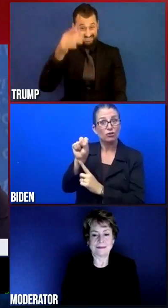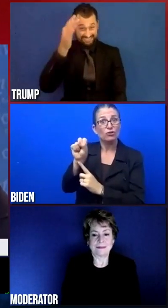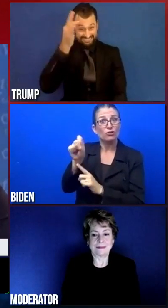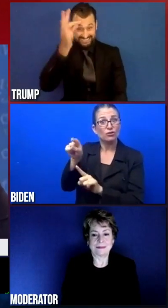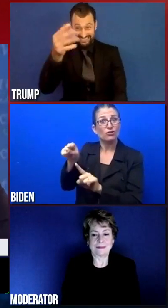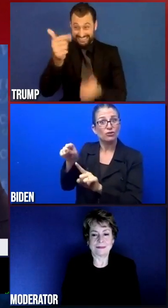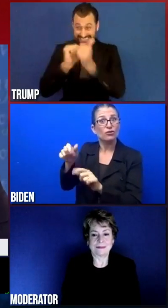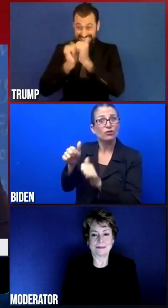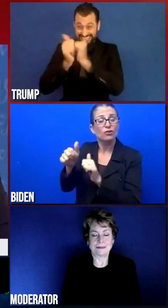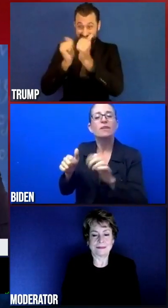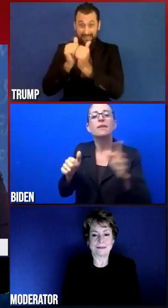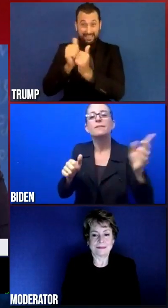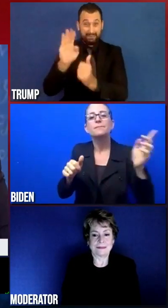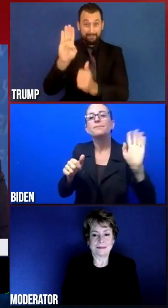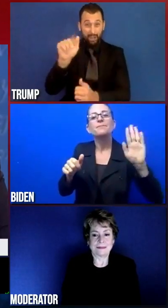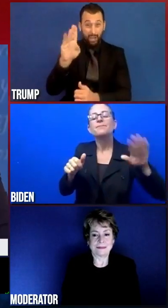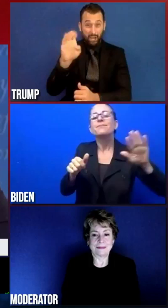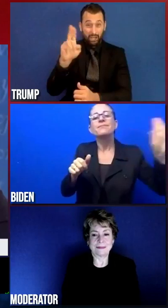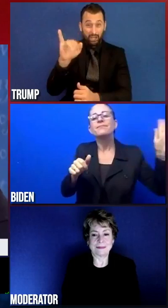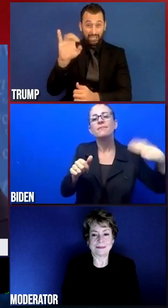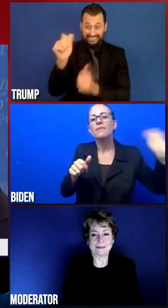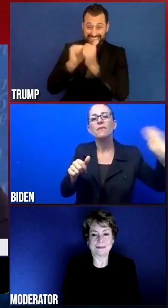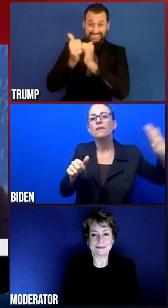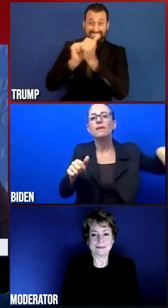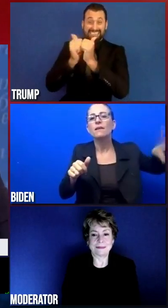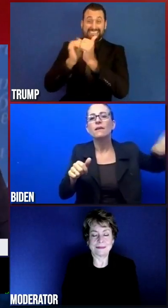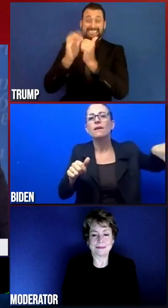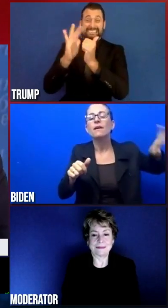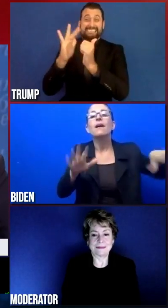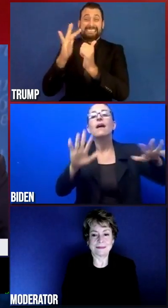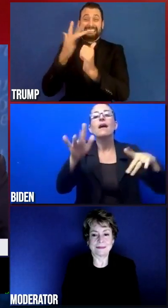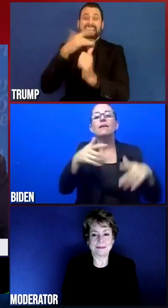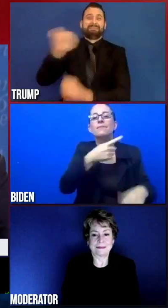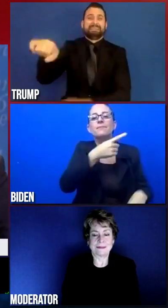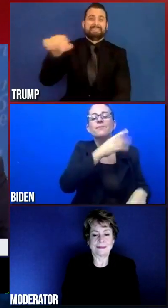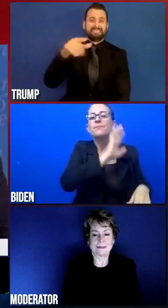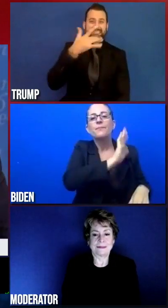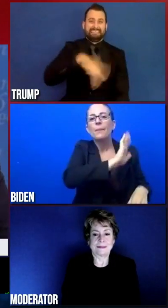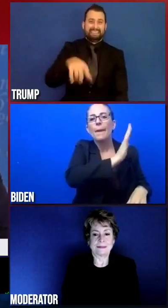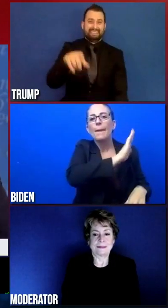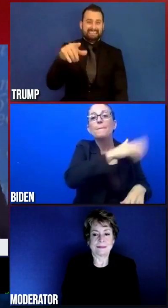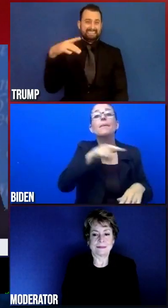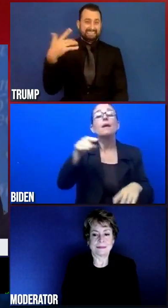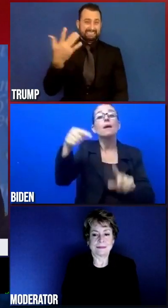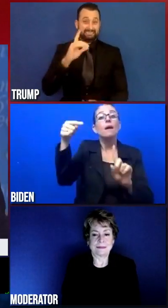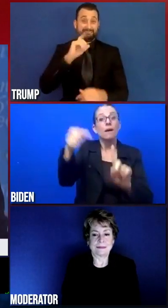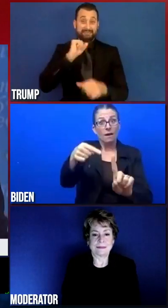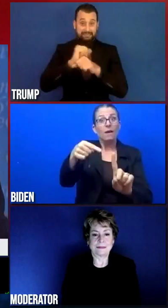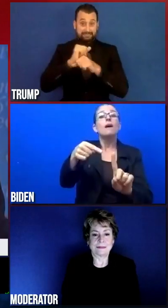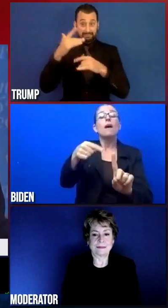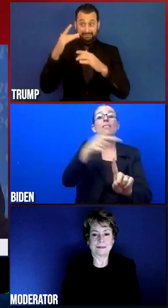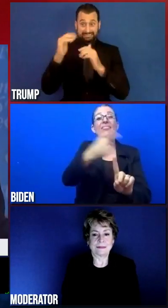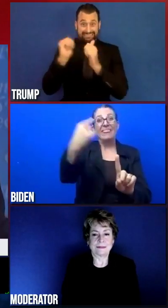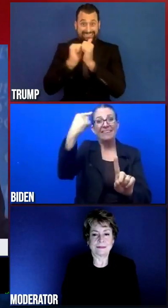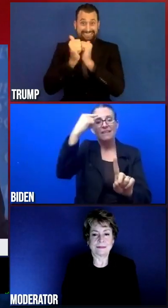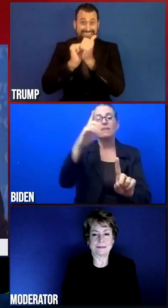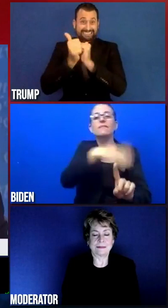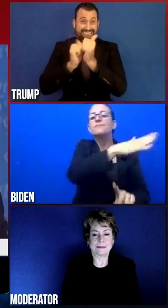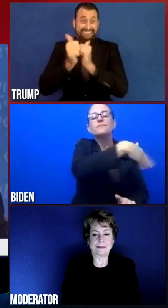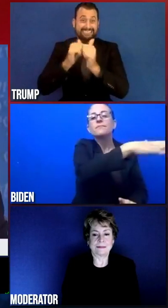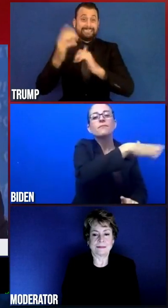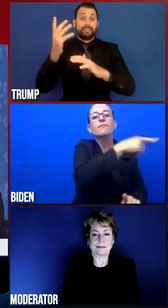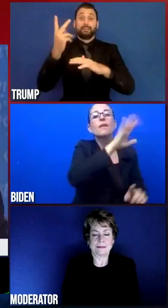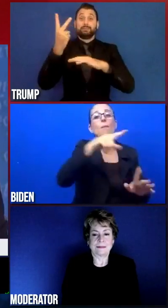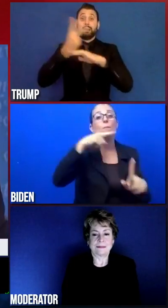would have left 2 days early. You would have lost every primary. All he knows how to on do Super is hurt. Tuesday. You got Look, very lucky. here's the deal. I got very lucky. I'm going to get very